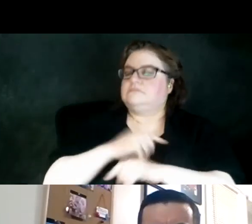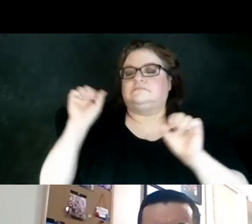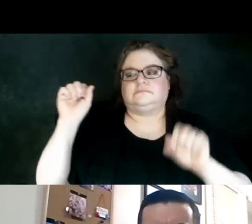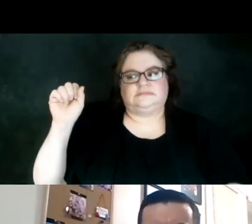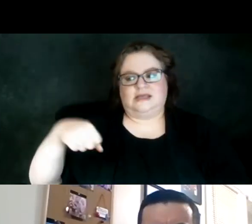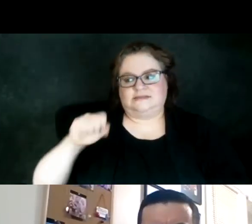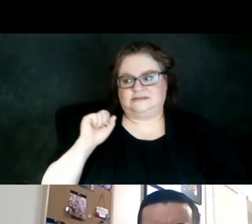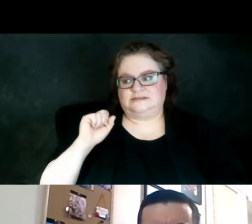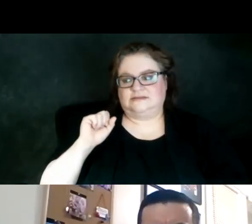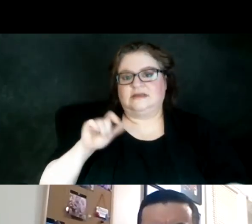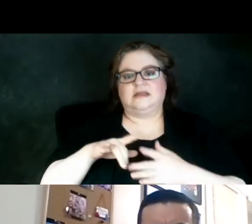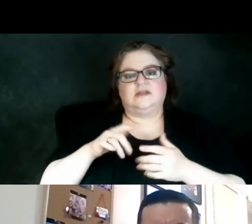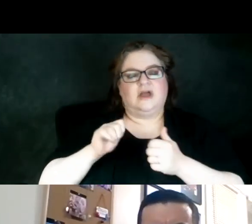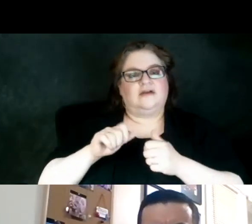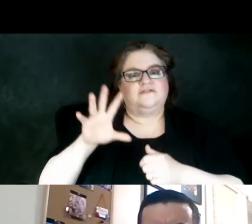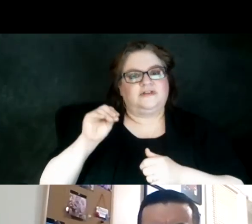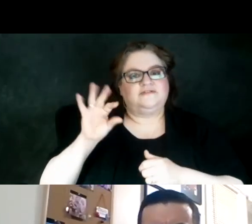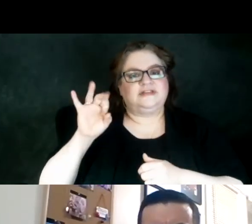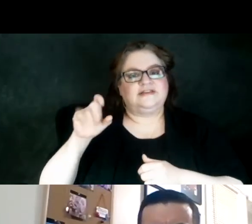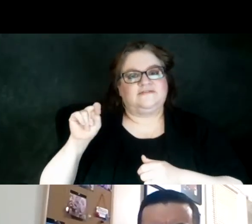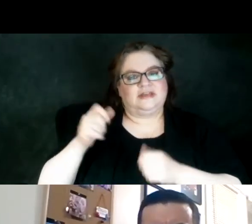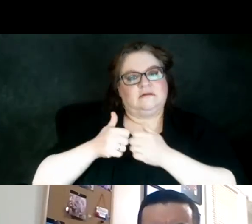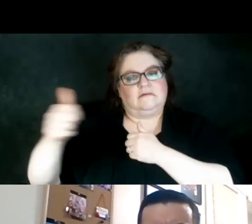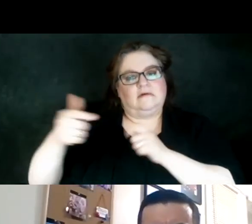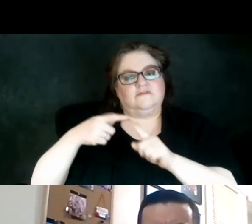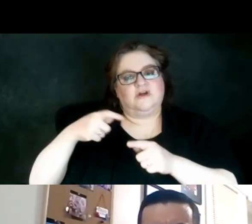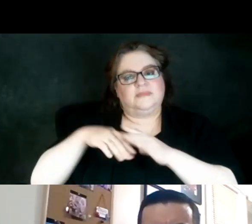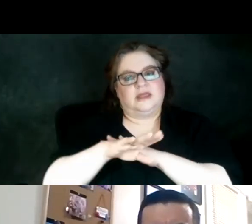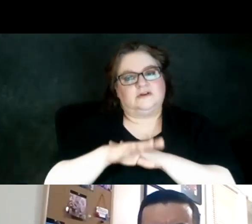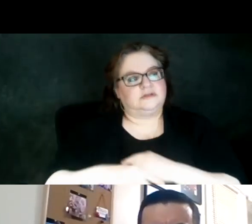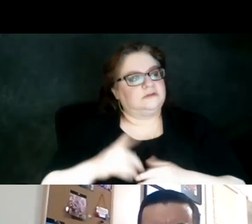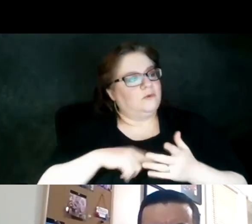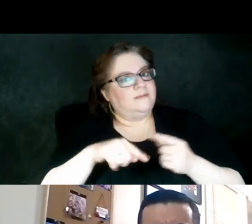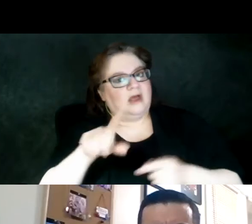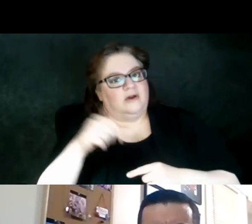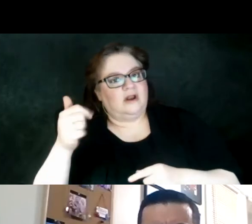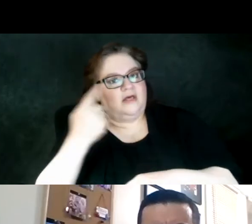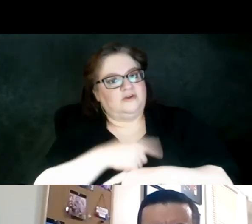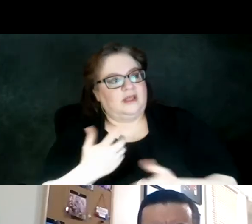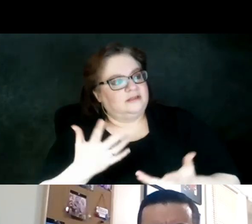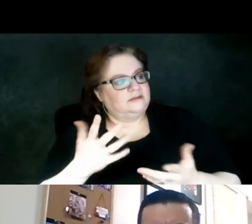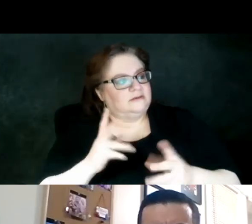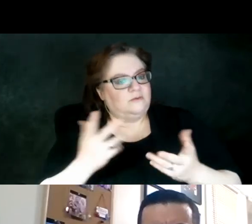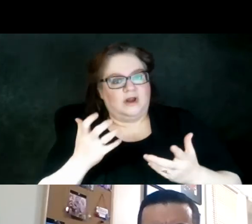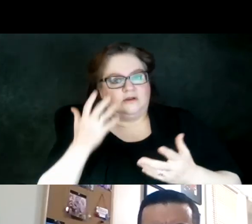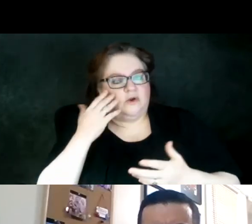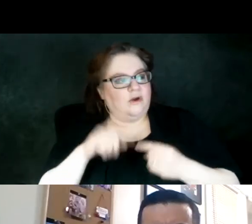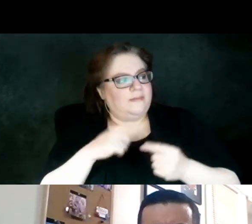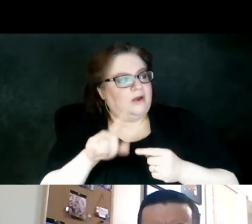50 feet away from the entrance, right? What about other days? I'm guessing they want to know about other days as well.